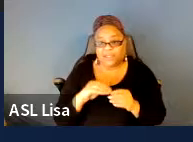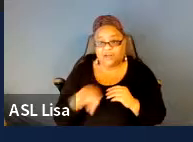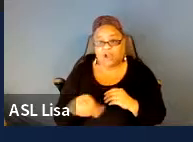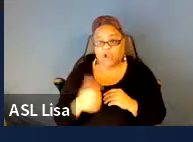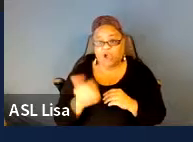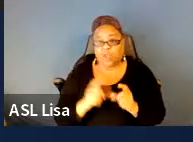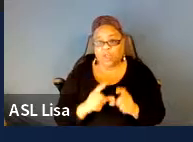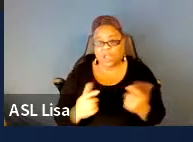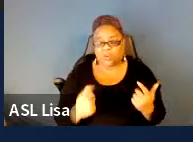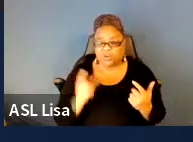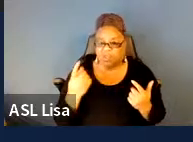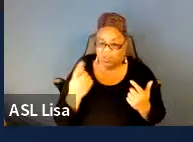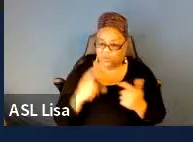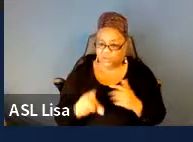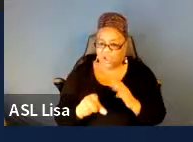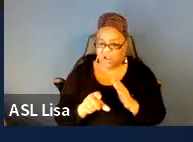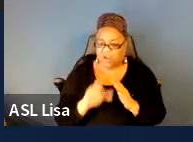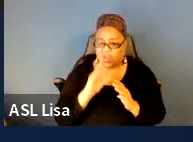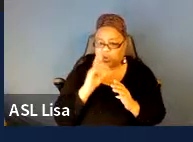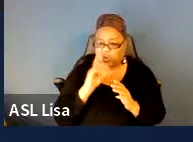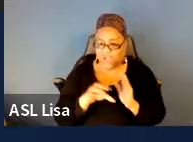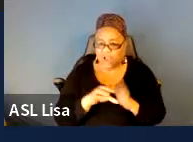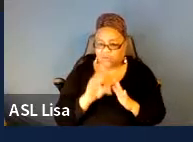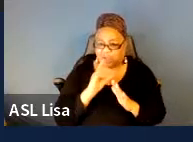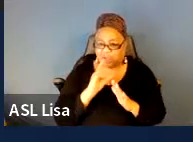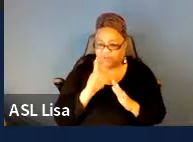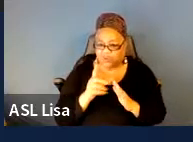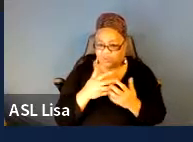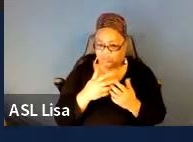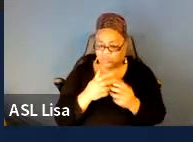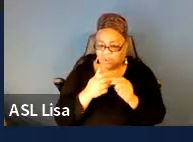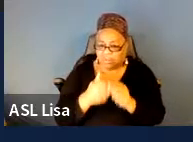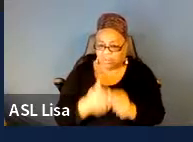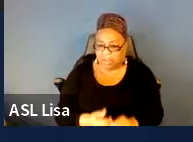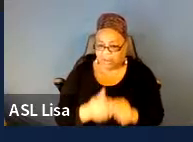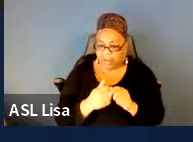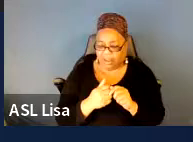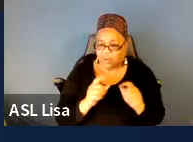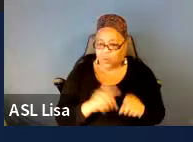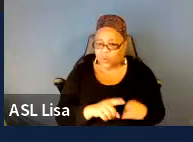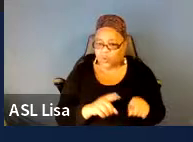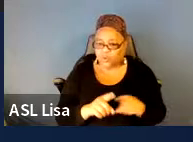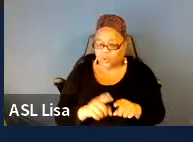characters have to comply as well, just as the ones in English have to?